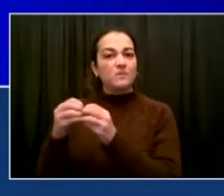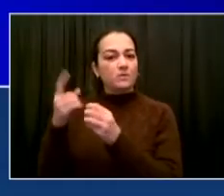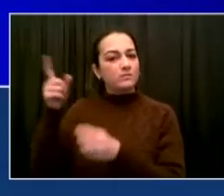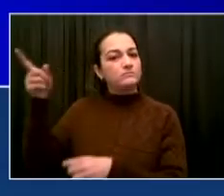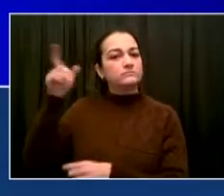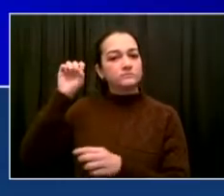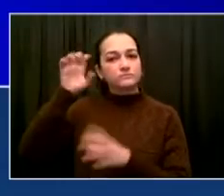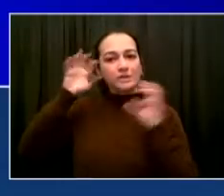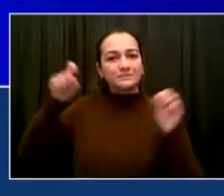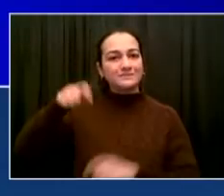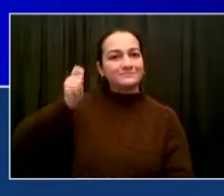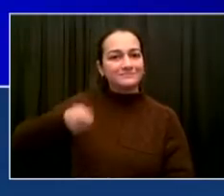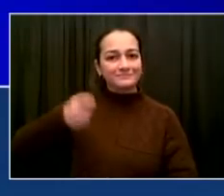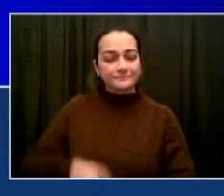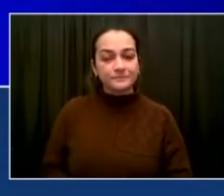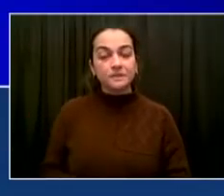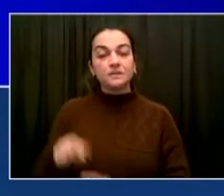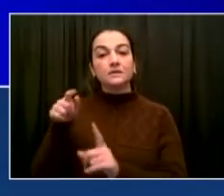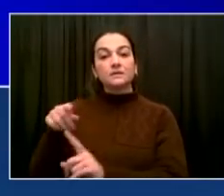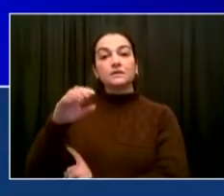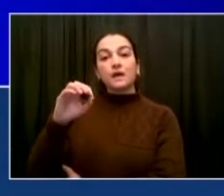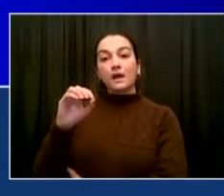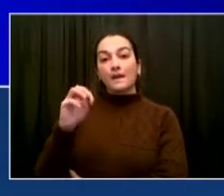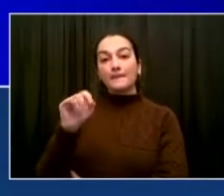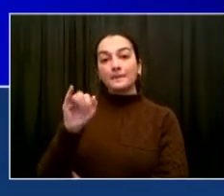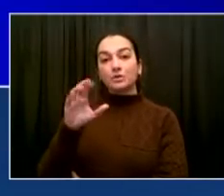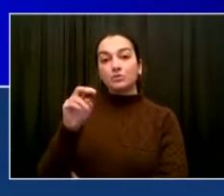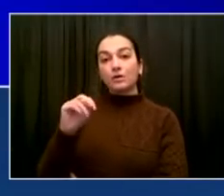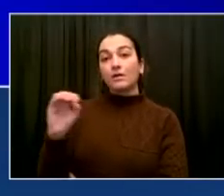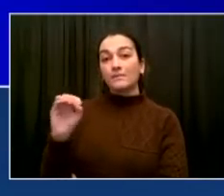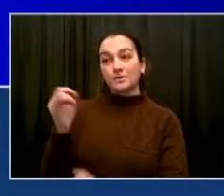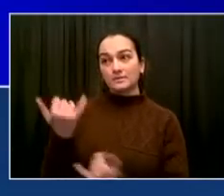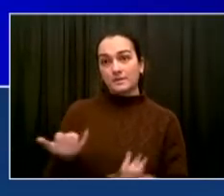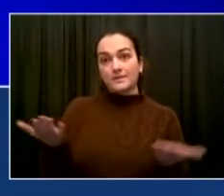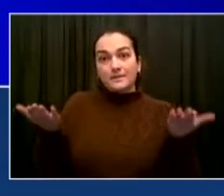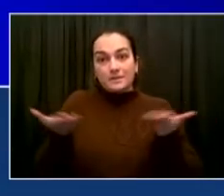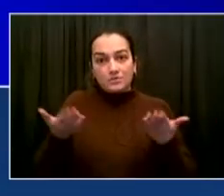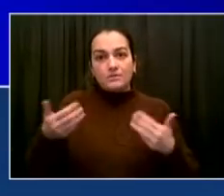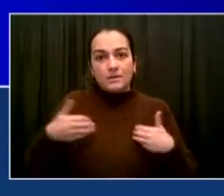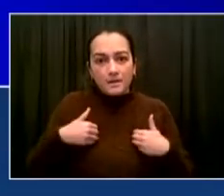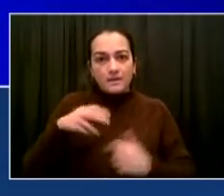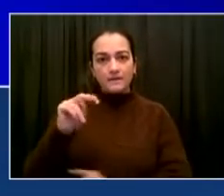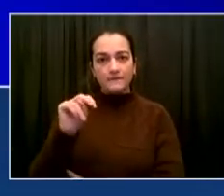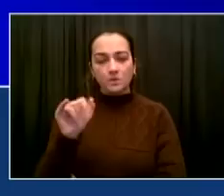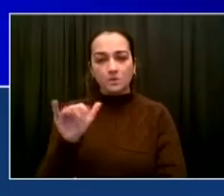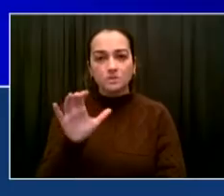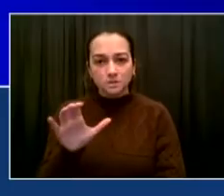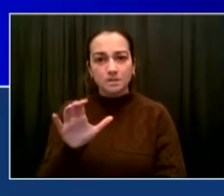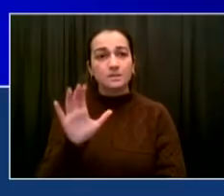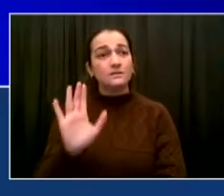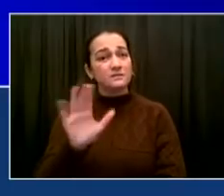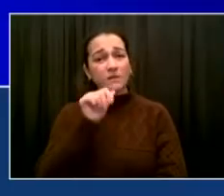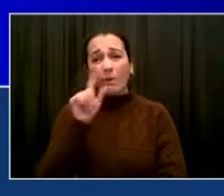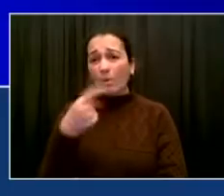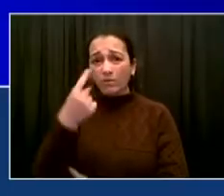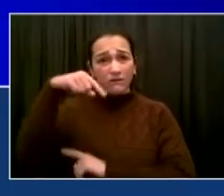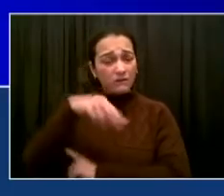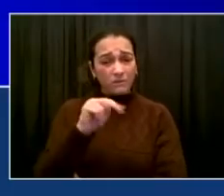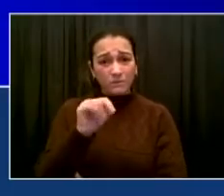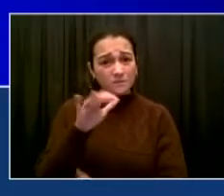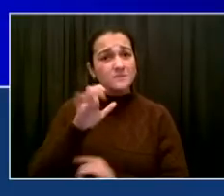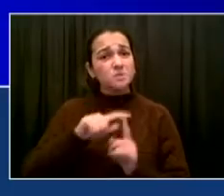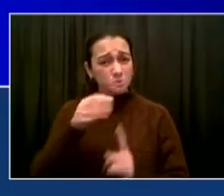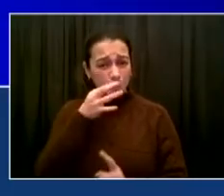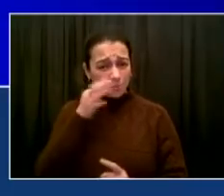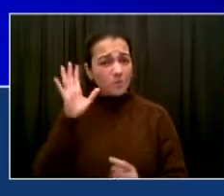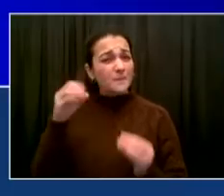defeated. But having enough vaccine when we need it, having enough test kits when we need it, having enough treatment when we need it is key. And that's what we need the federal